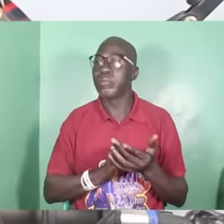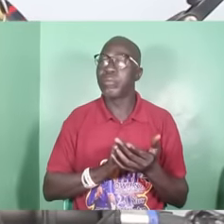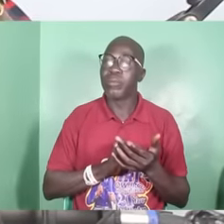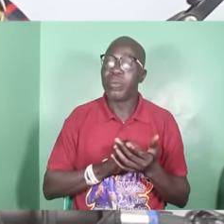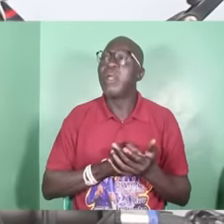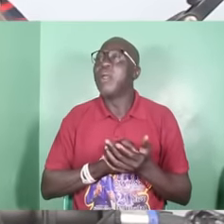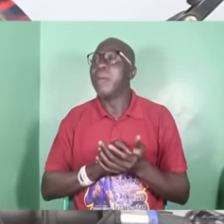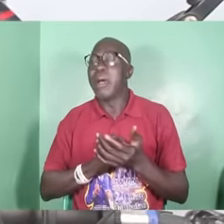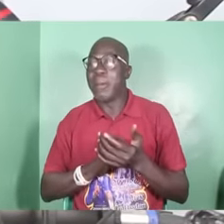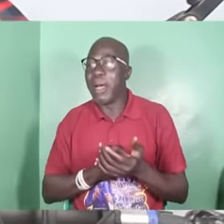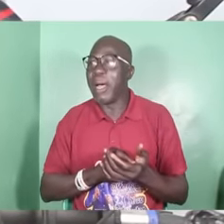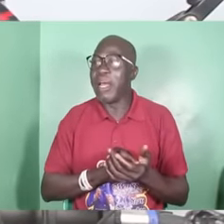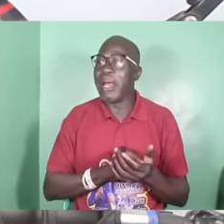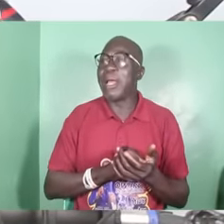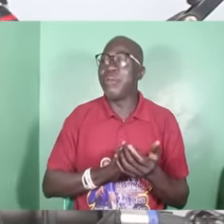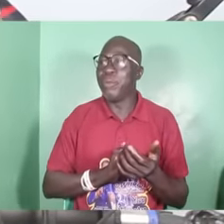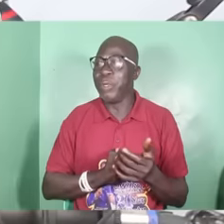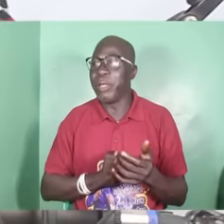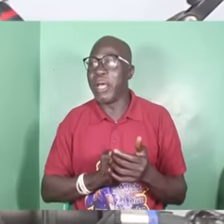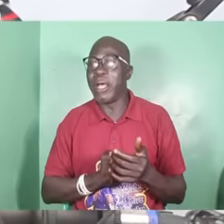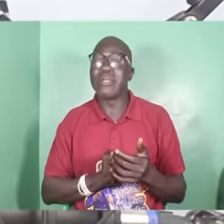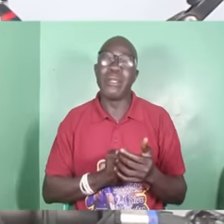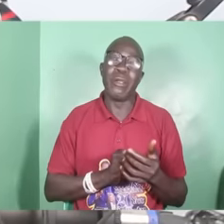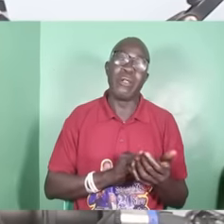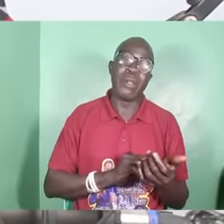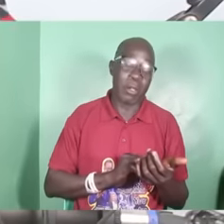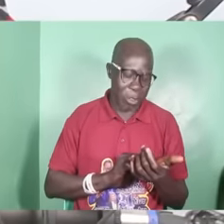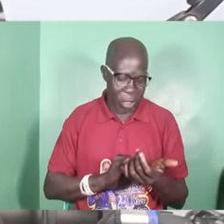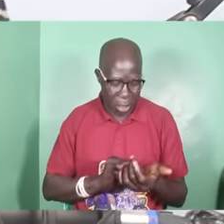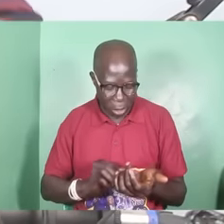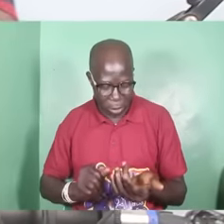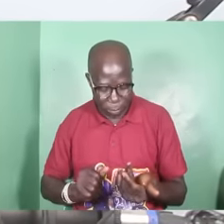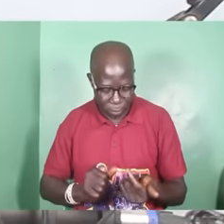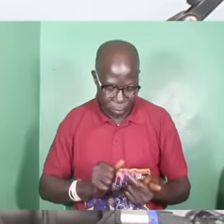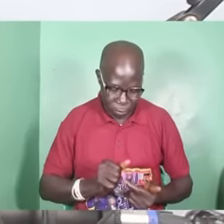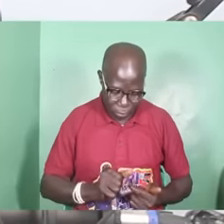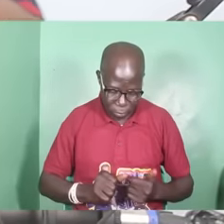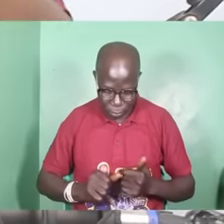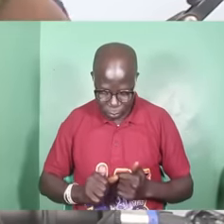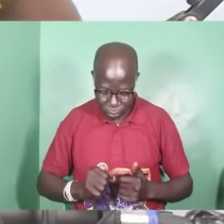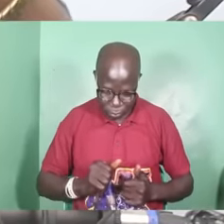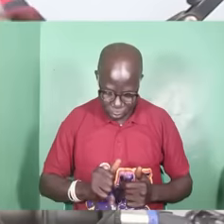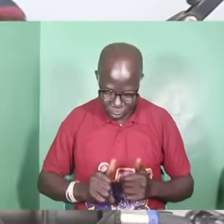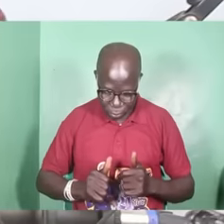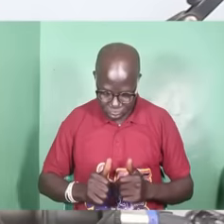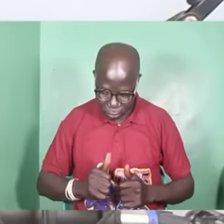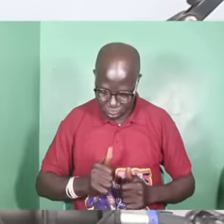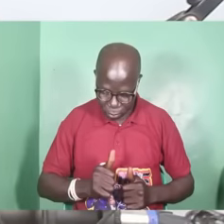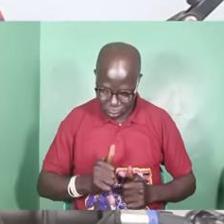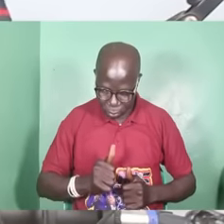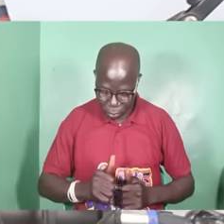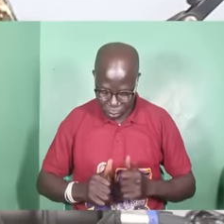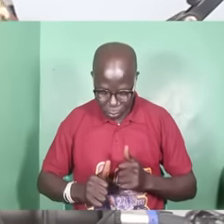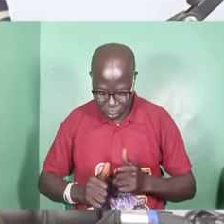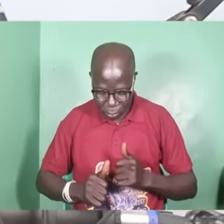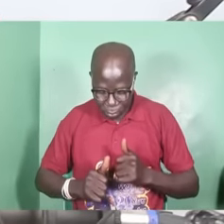ojo ye baba alanu mi e se ojo ye baba alanu mi e se